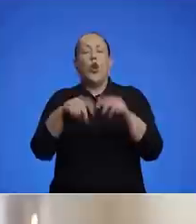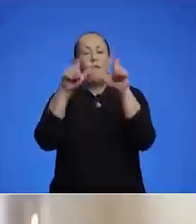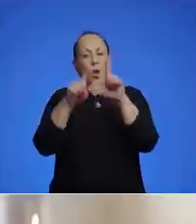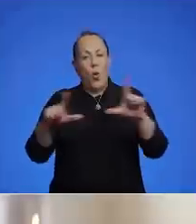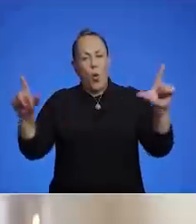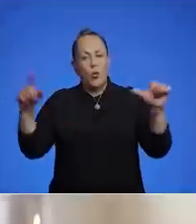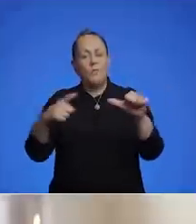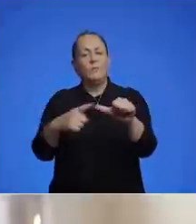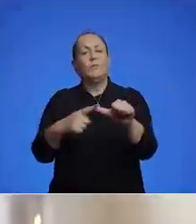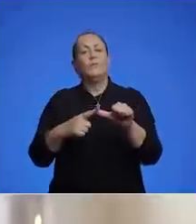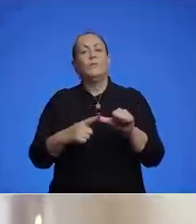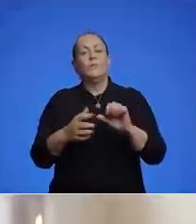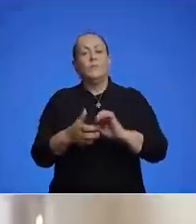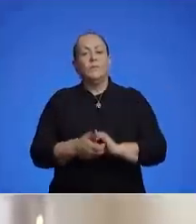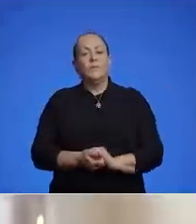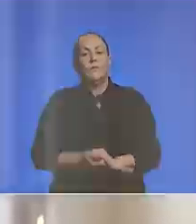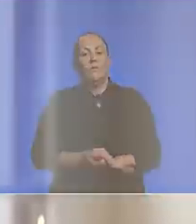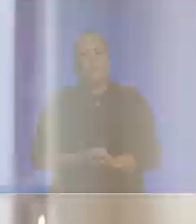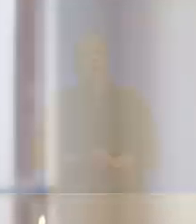The word of the Lord.